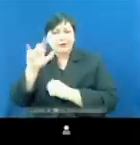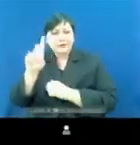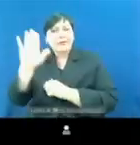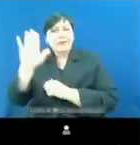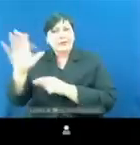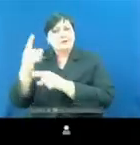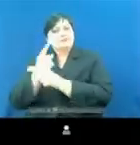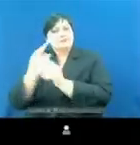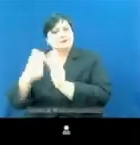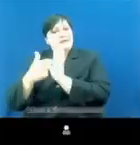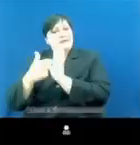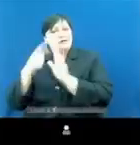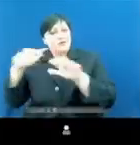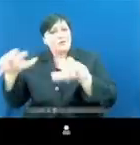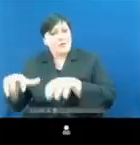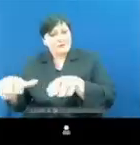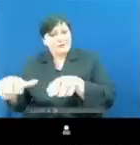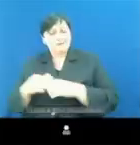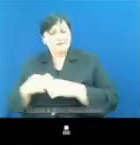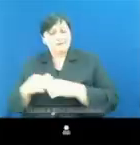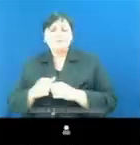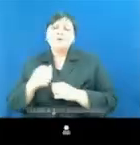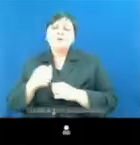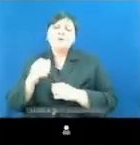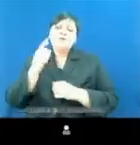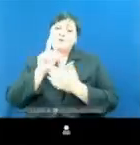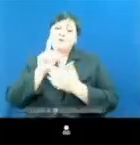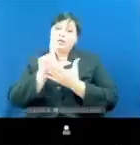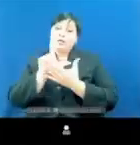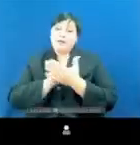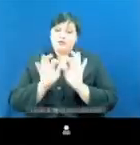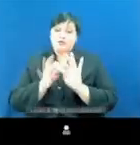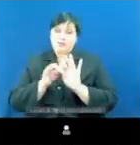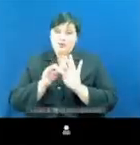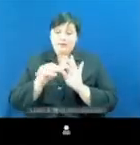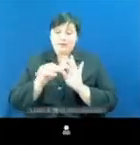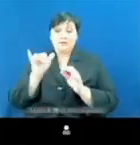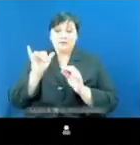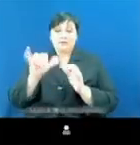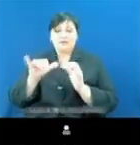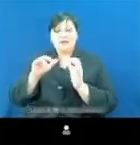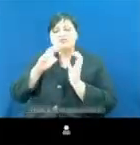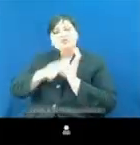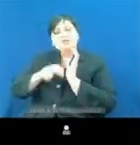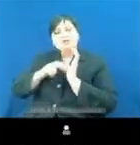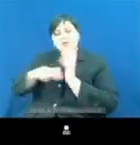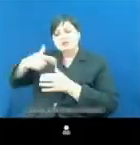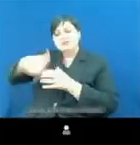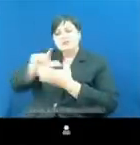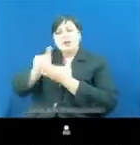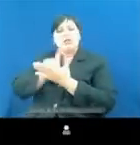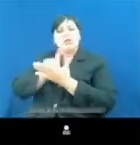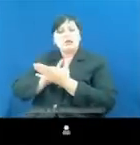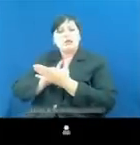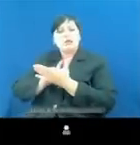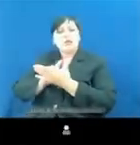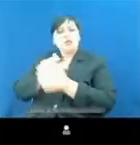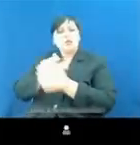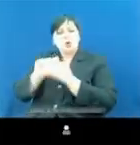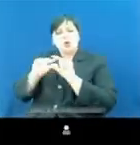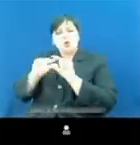legal interpreting, from the research that the legal work group did for the Marie Center,